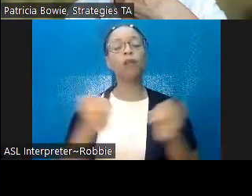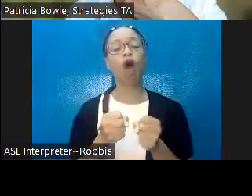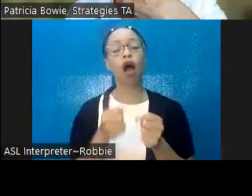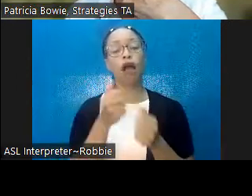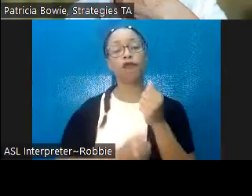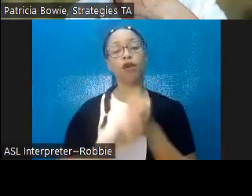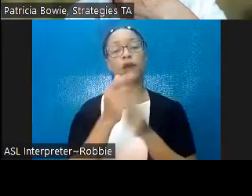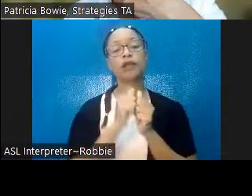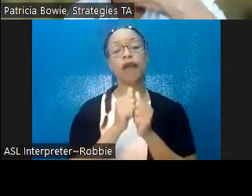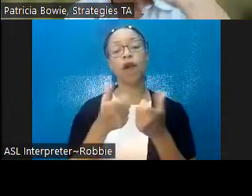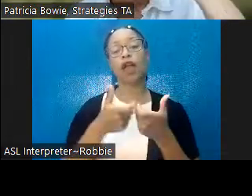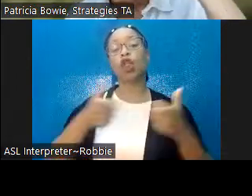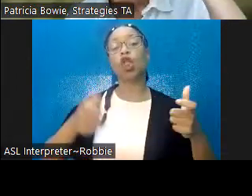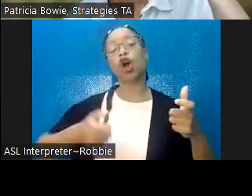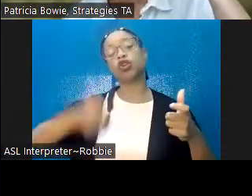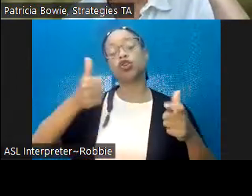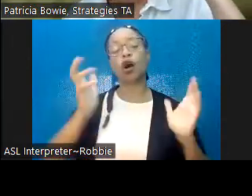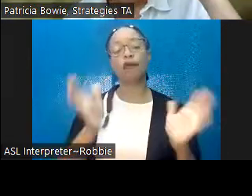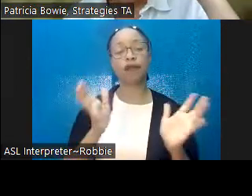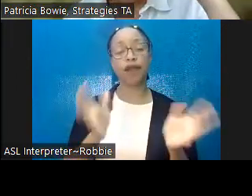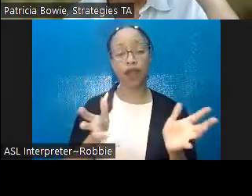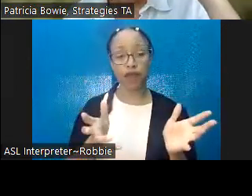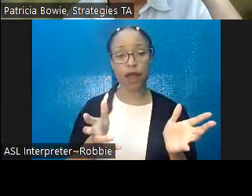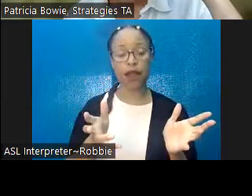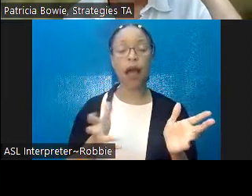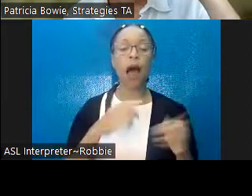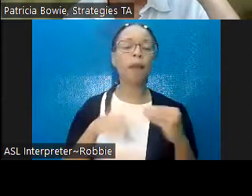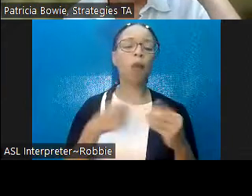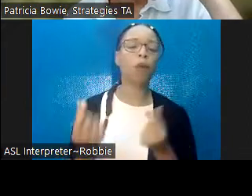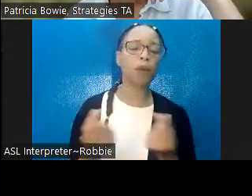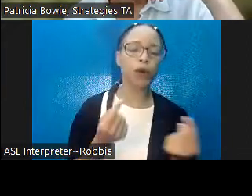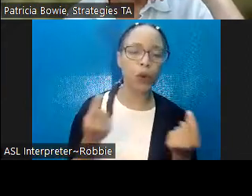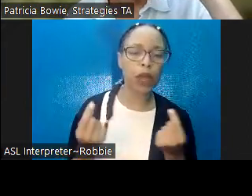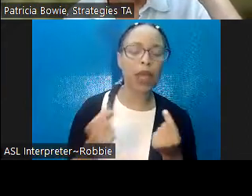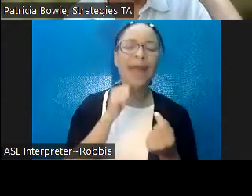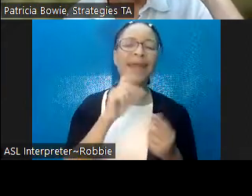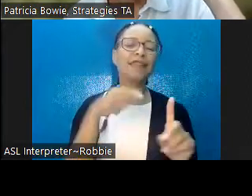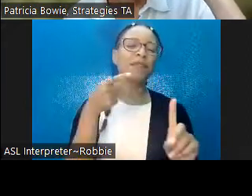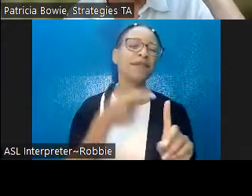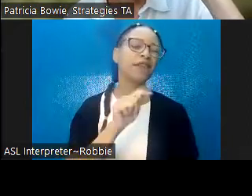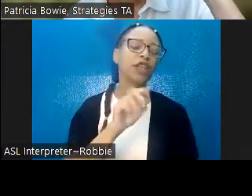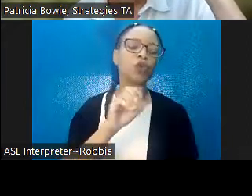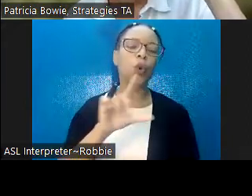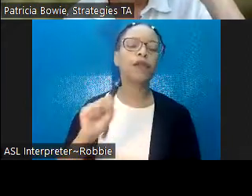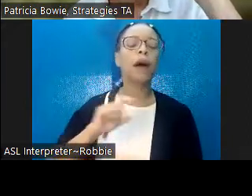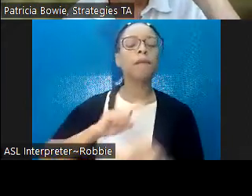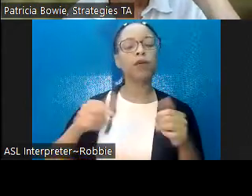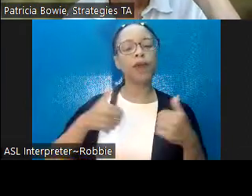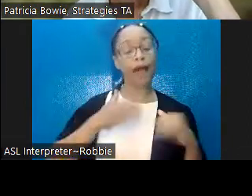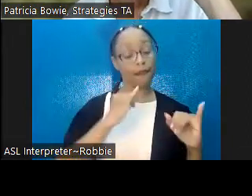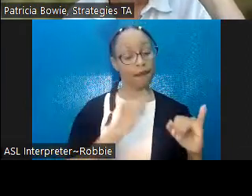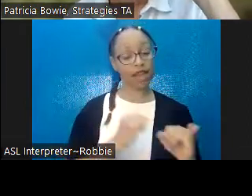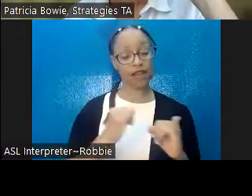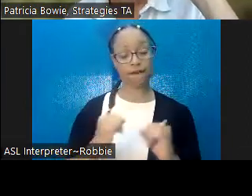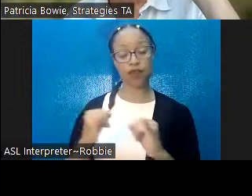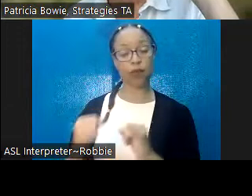bigger conversation about what it was that we were doing, not Right. specific to the tools. And then we had them all individually fill it